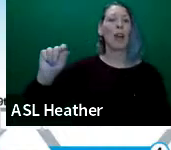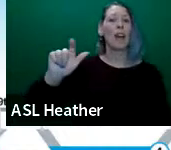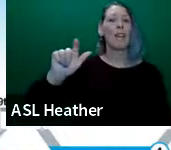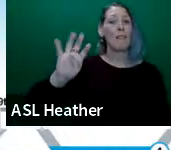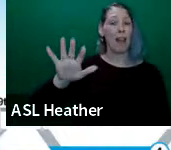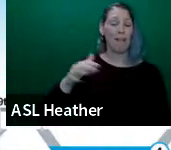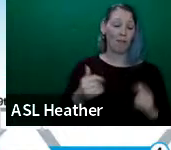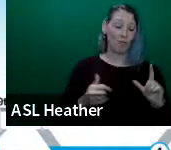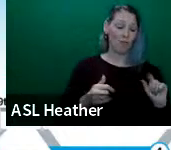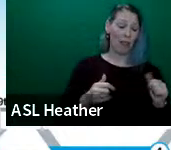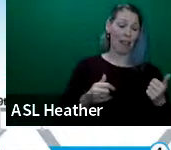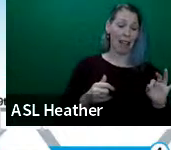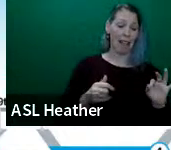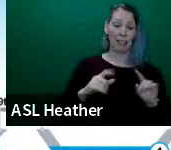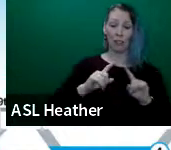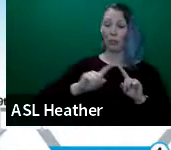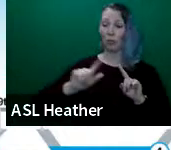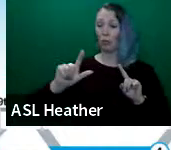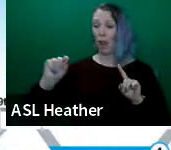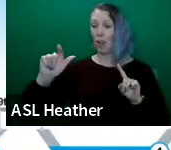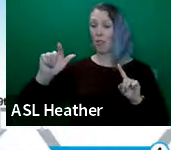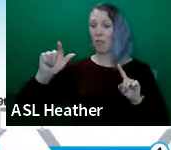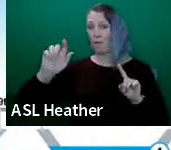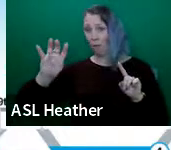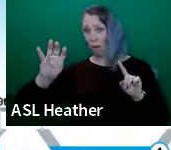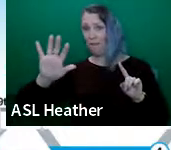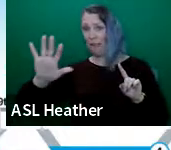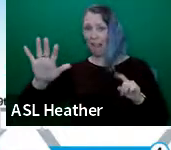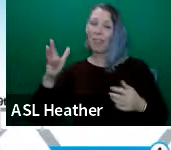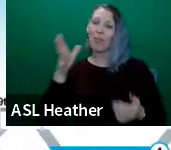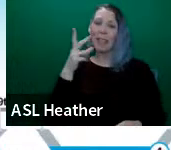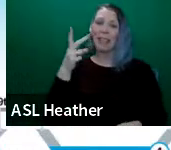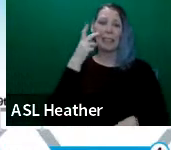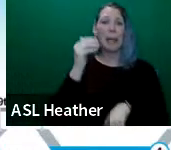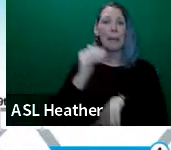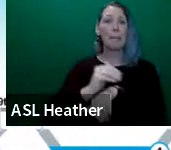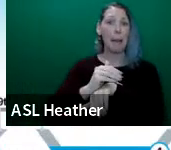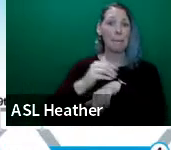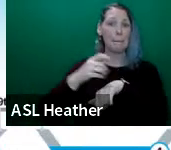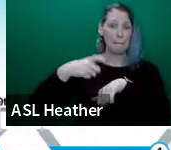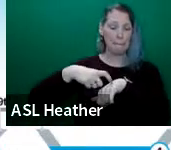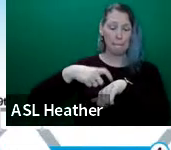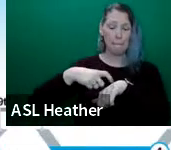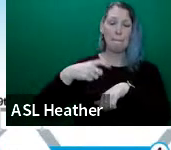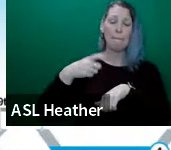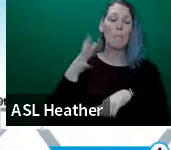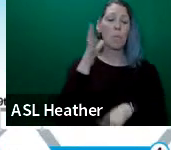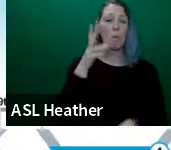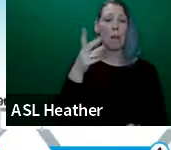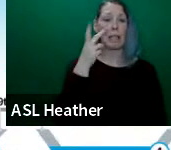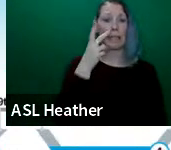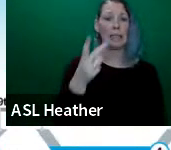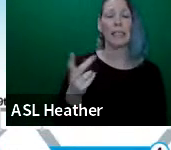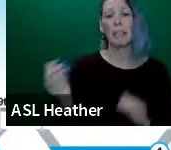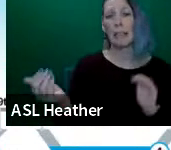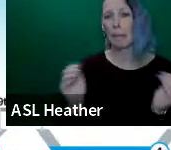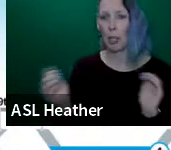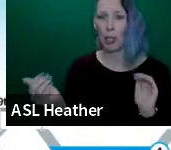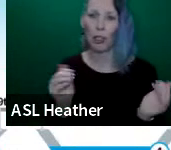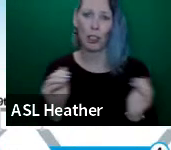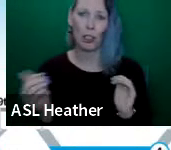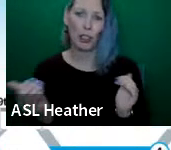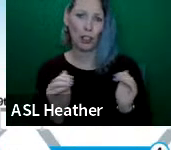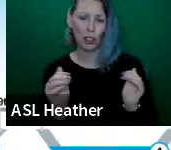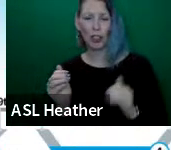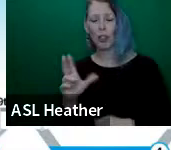2019 to 2045. And then the kind of look at the PM peak. You can see they're very similar between existing